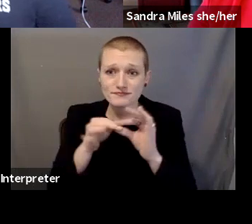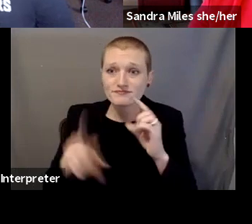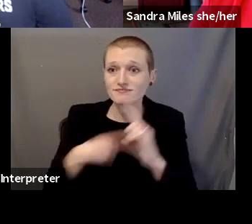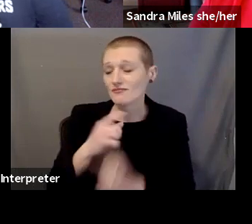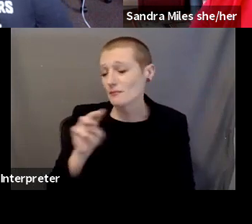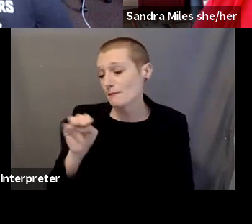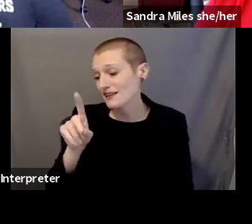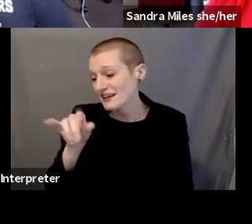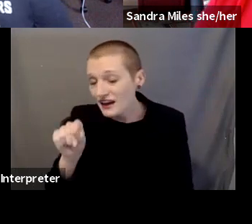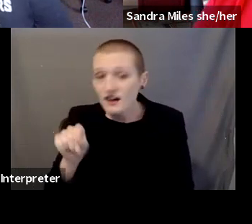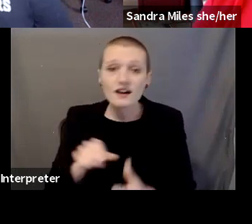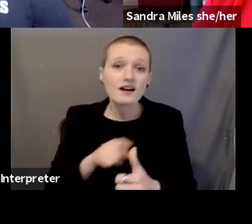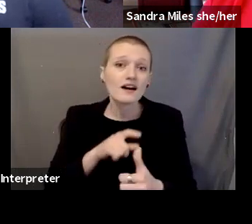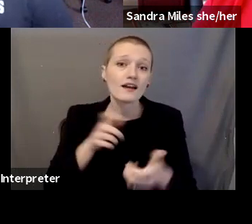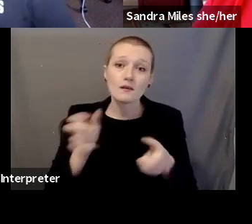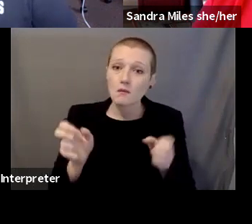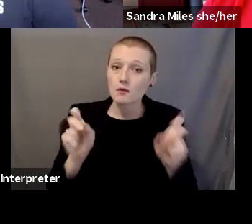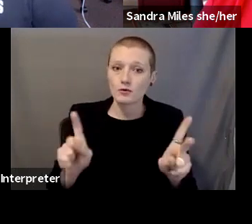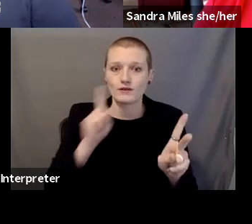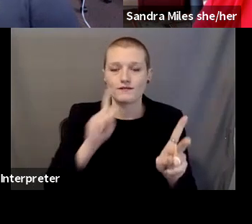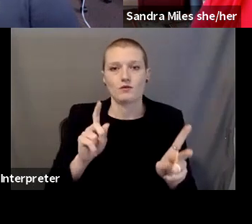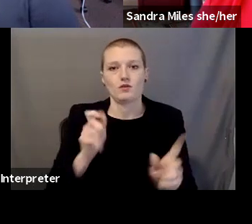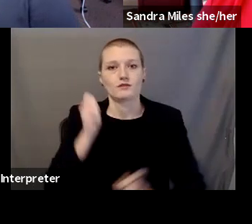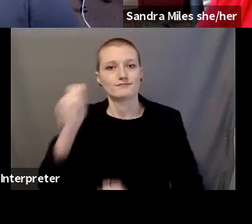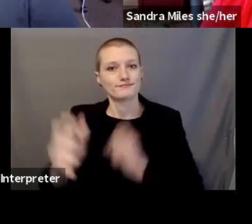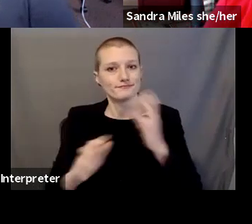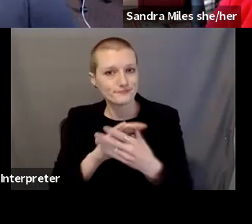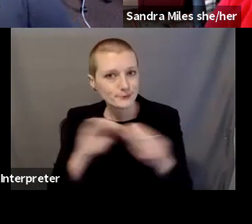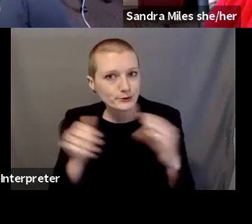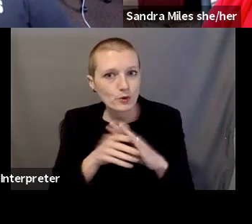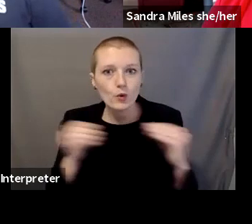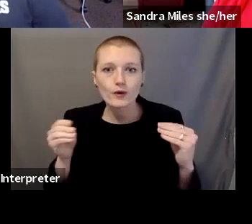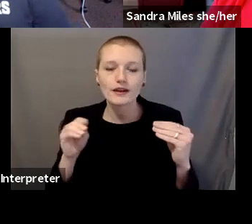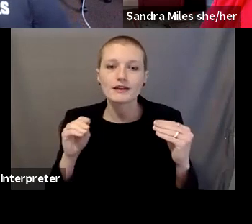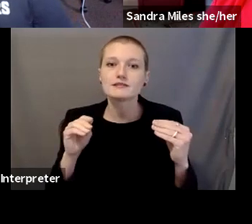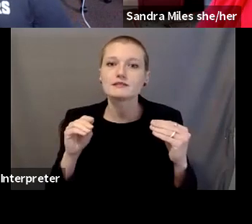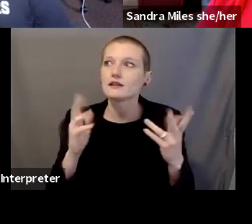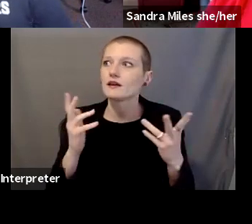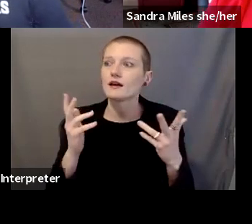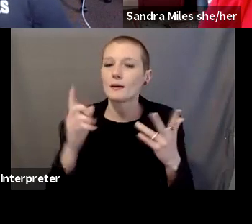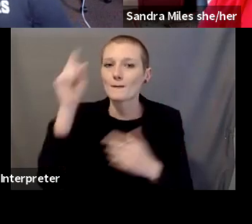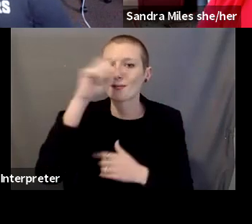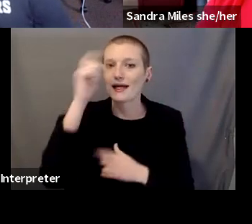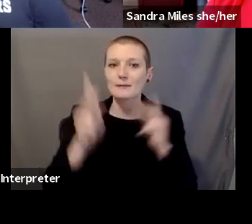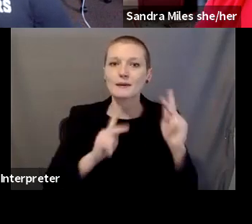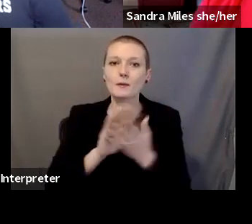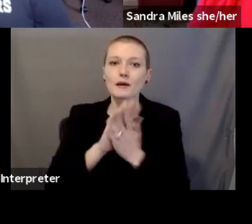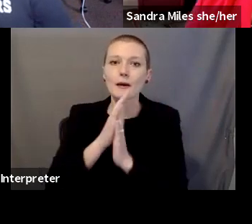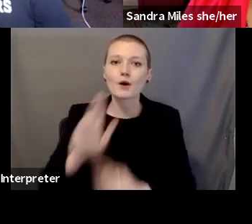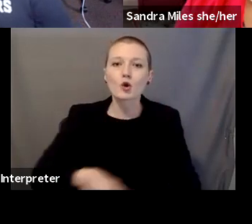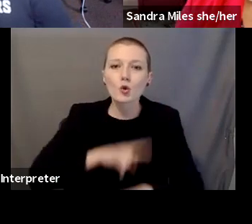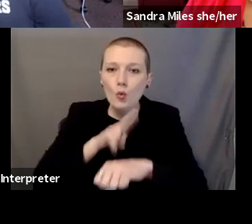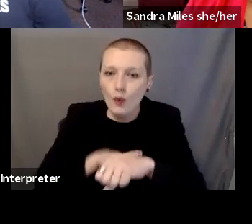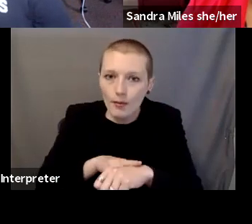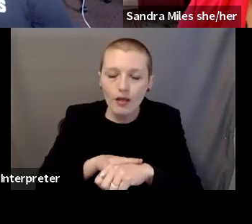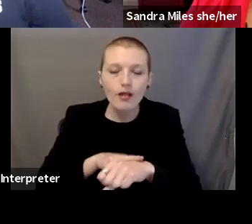and the opportunity to tell stories and normalize Black people as human beings and